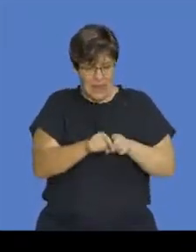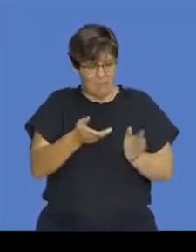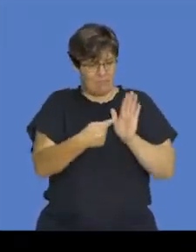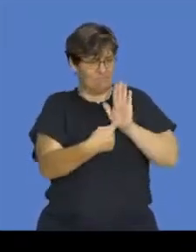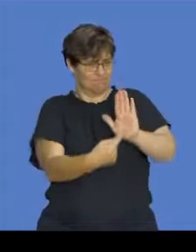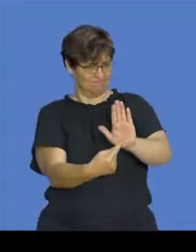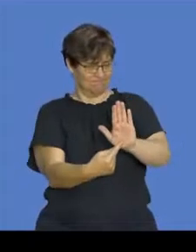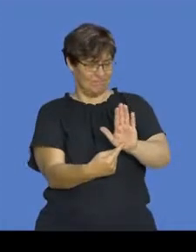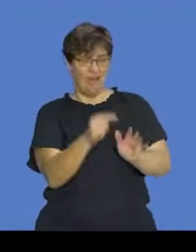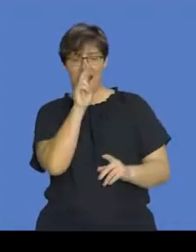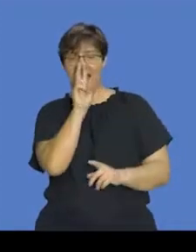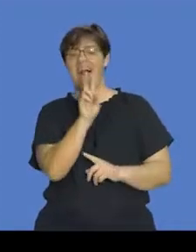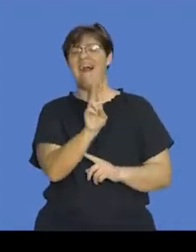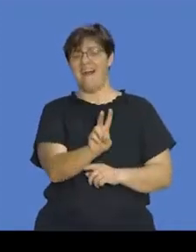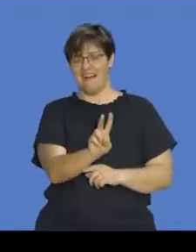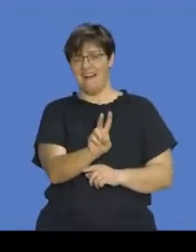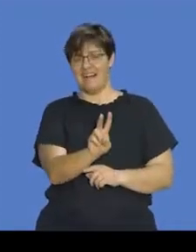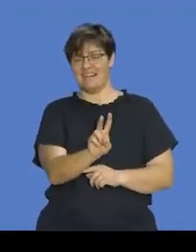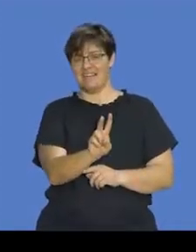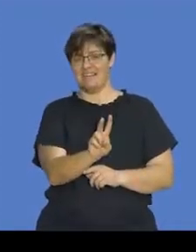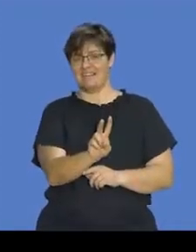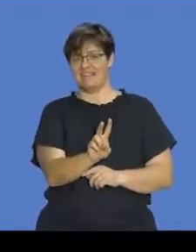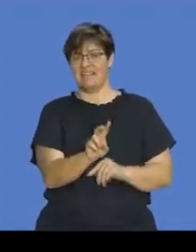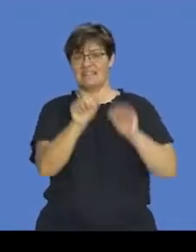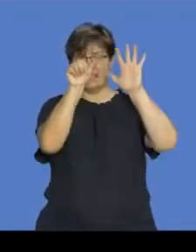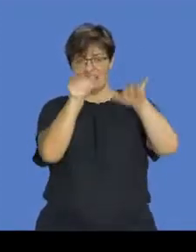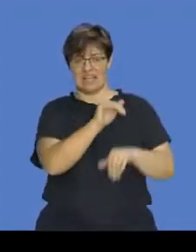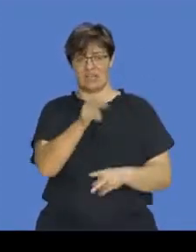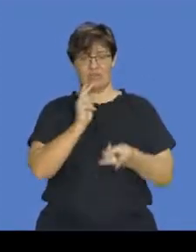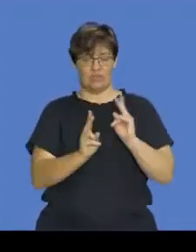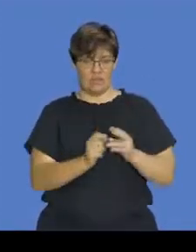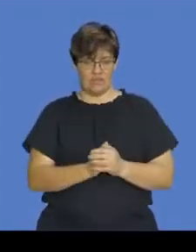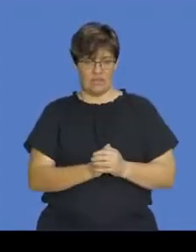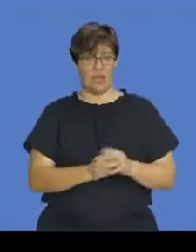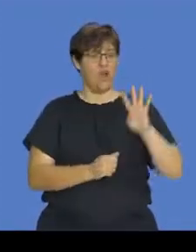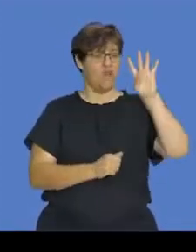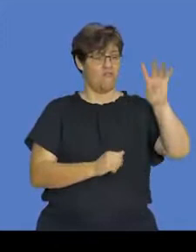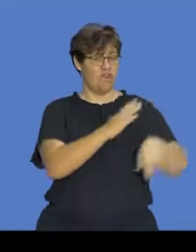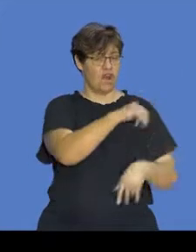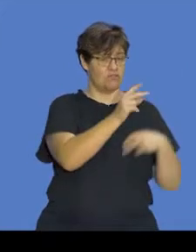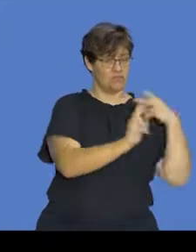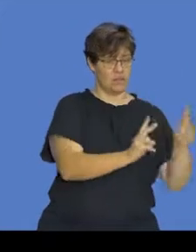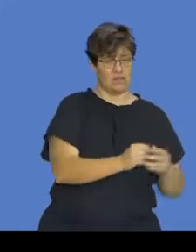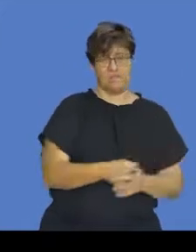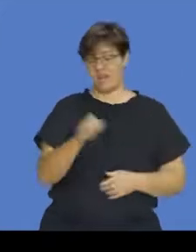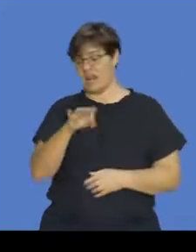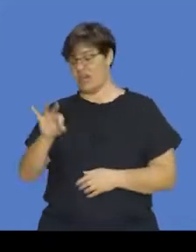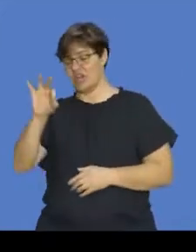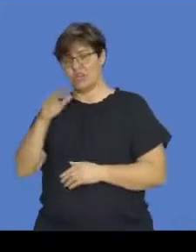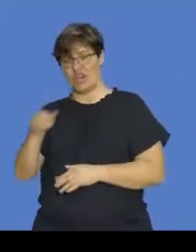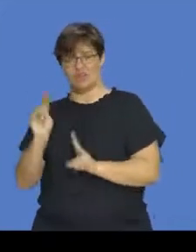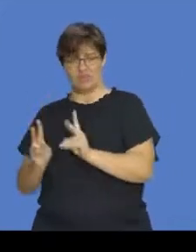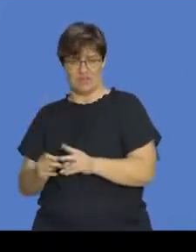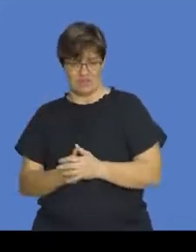can recognize that this was 6 out of 12, this was 4 out of 12, this was 3 out of